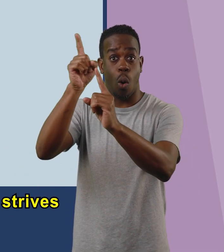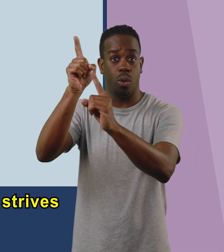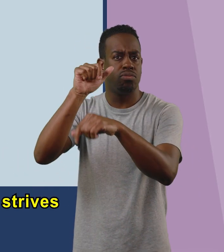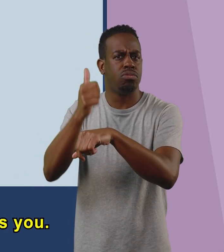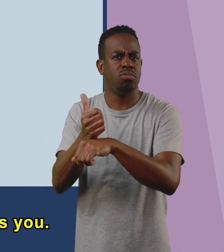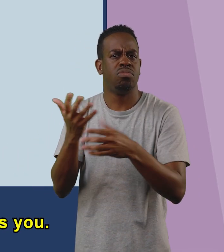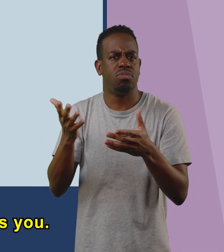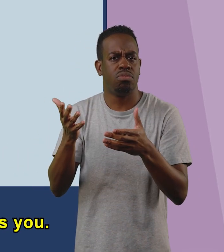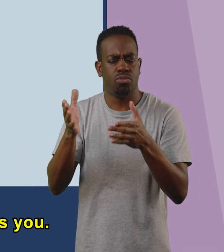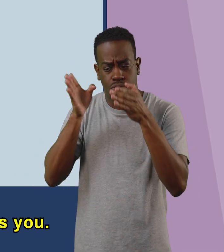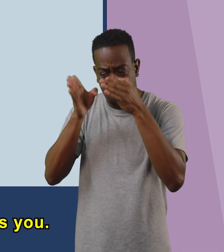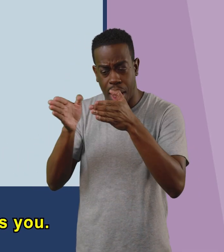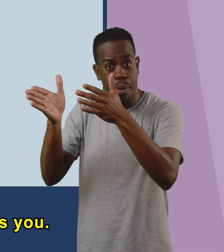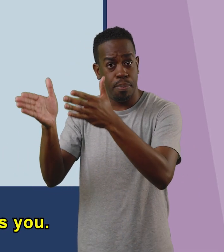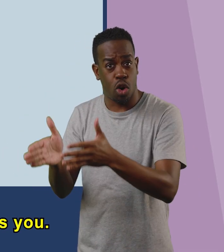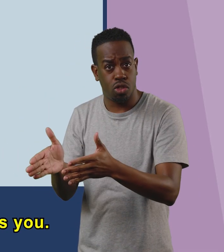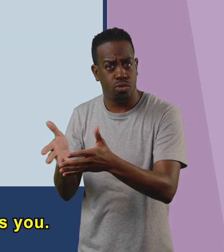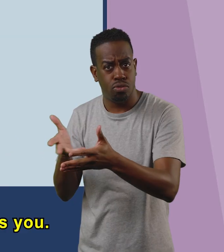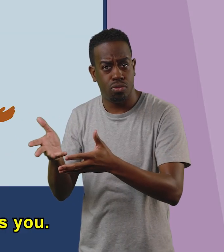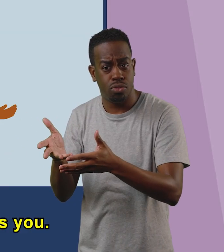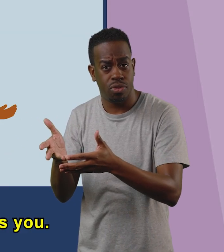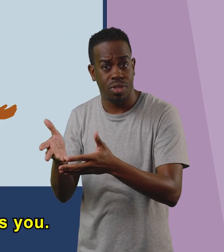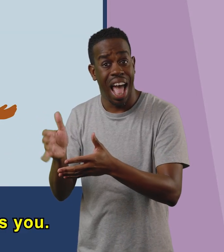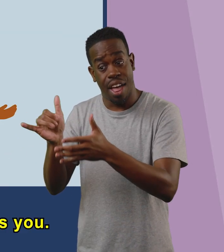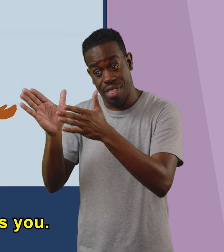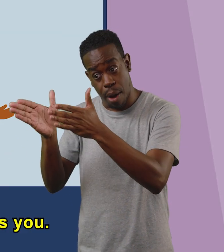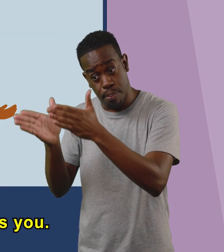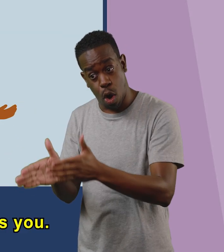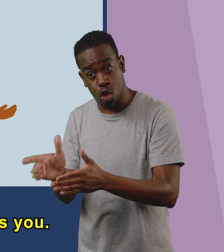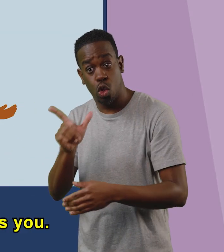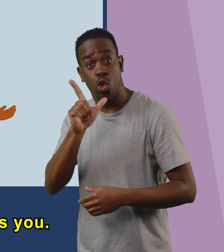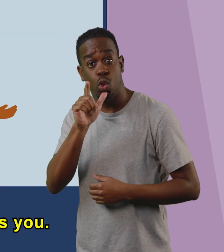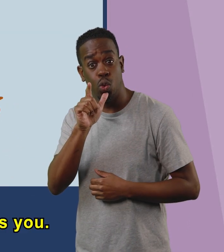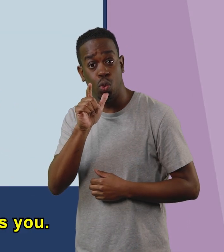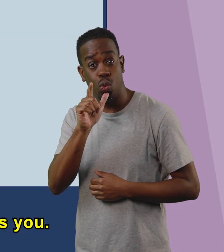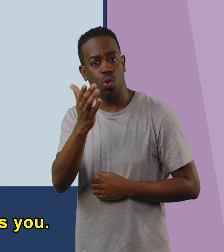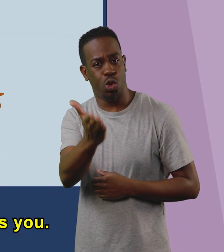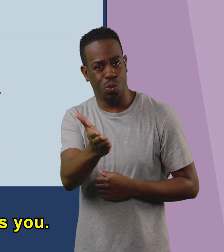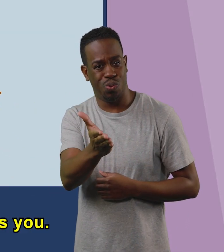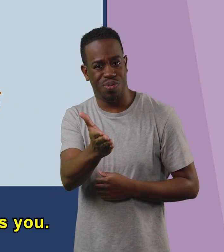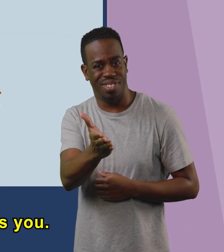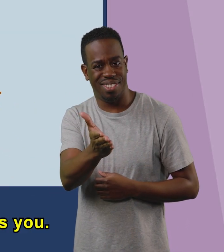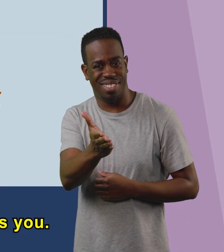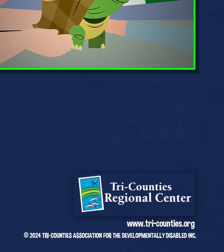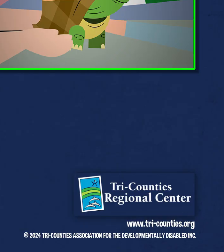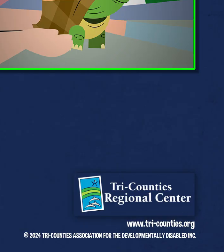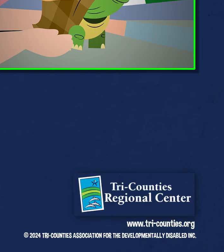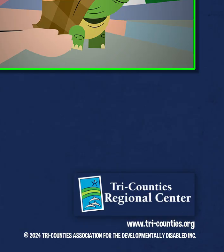person-centered in all they do. And that person in the center is you.